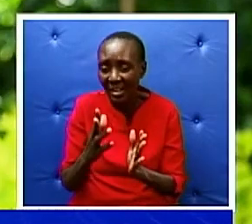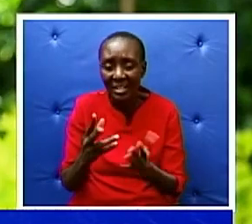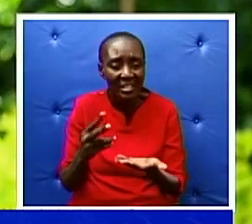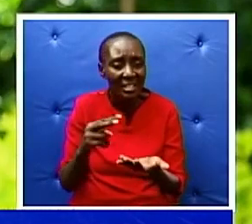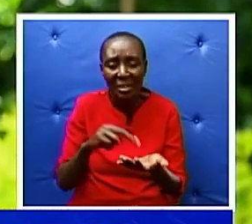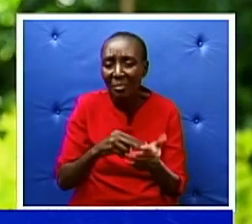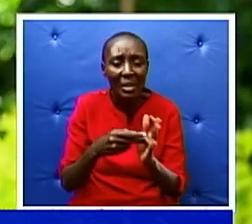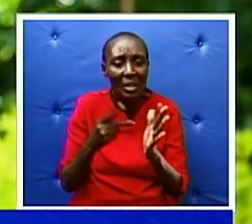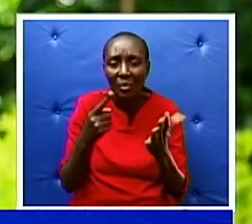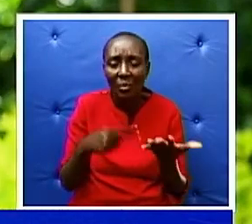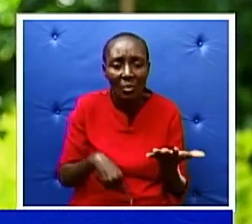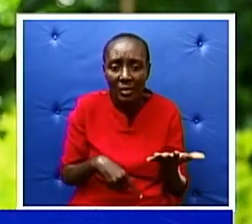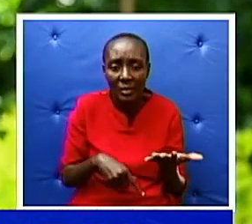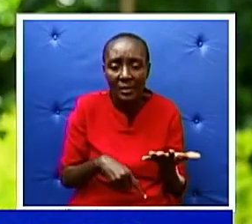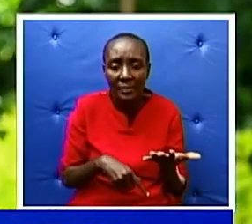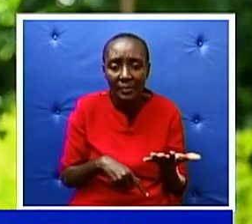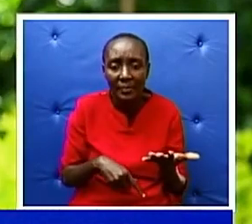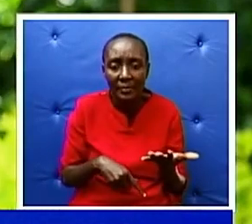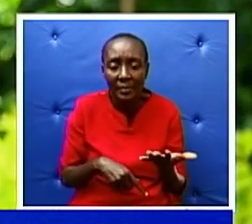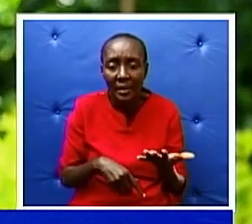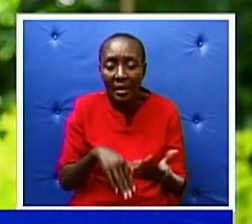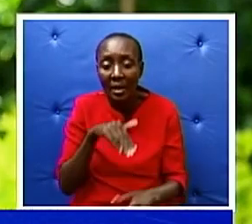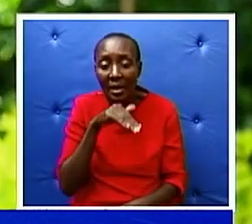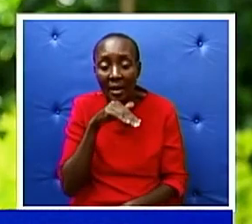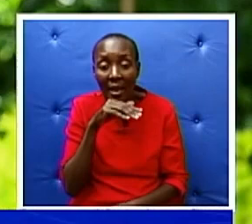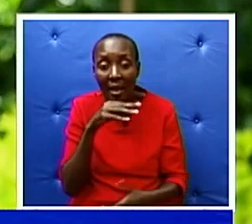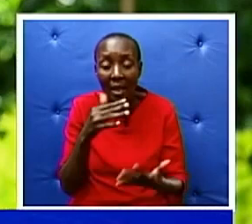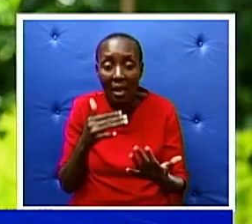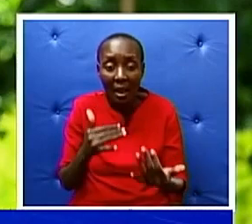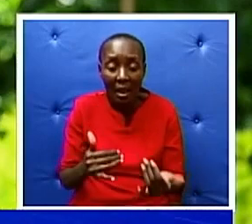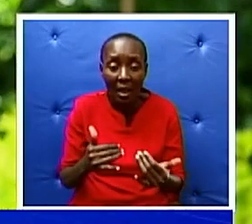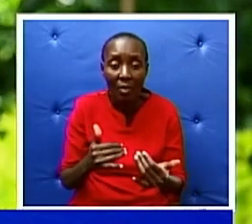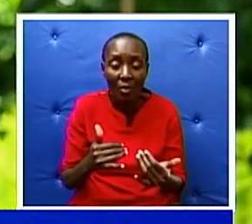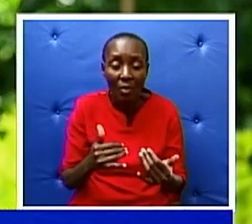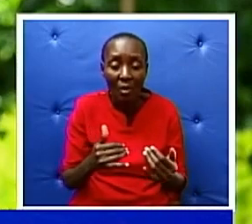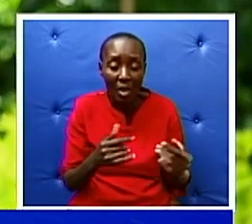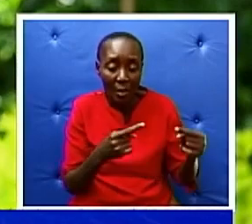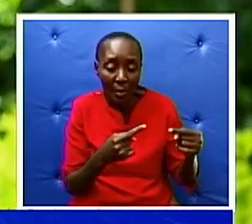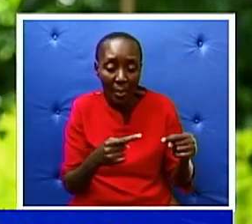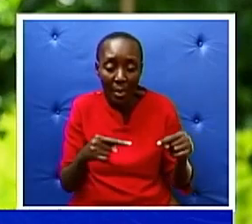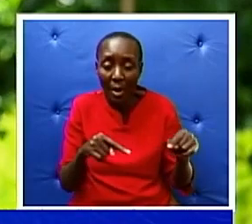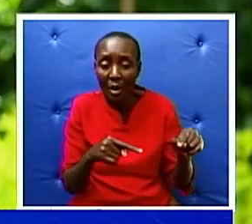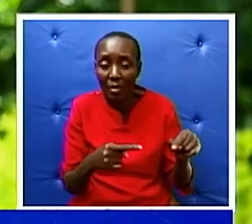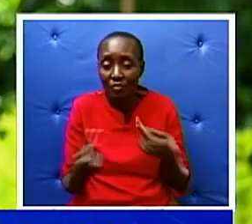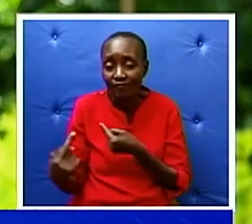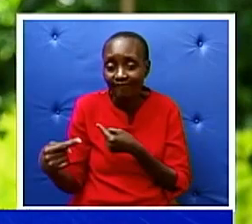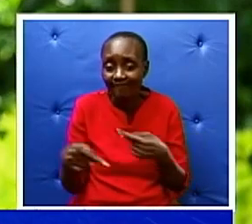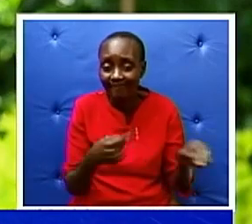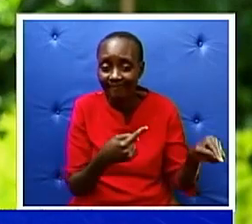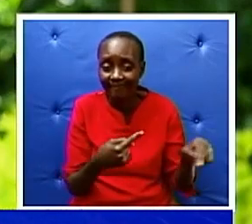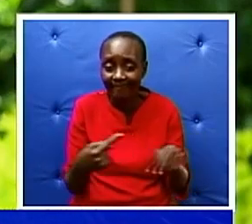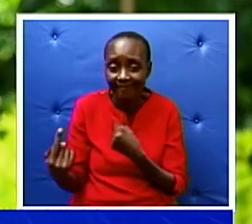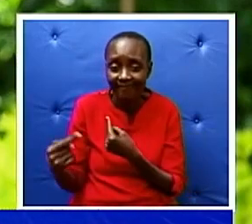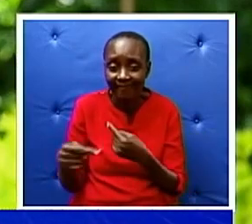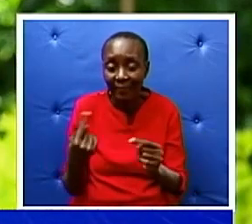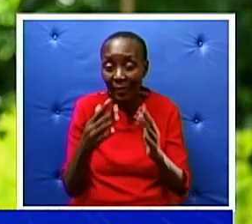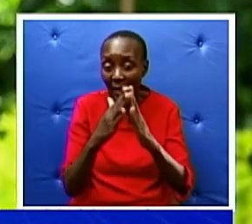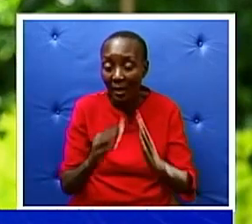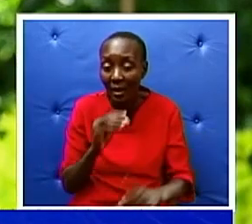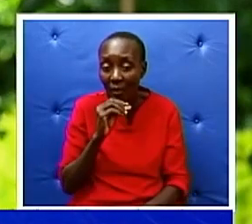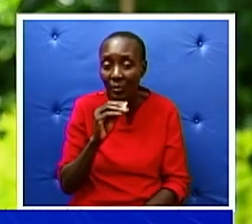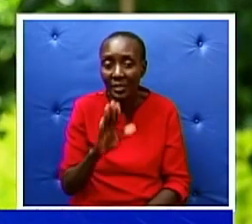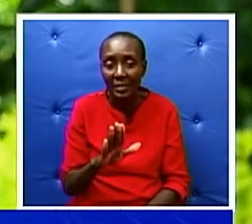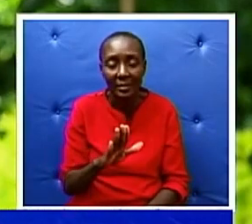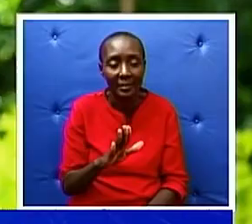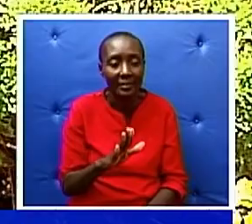there? Is now former prime minister getting a fight, war, right at his own backyard? No. It's a created